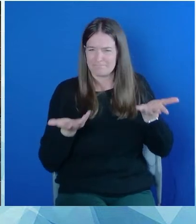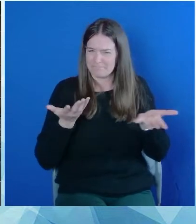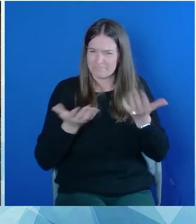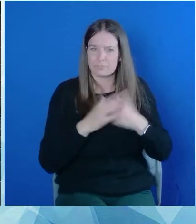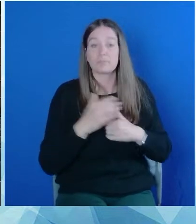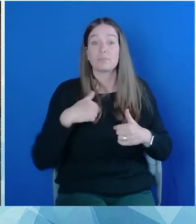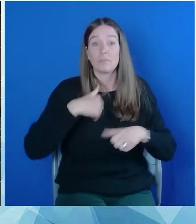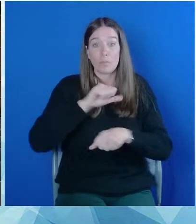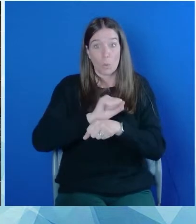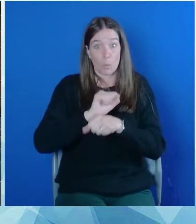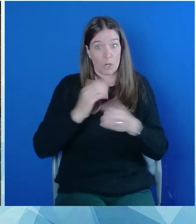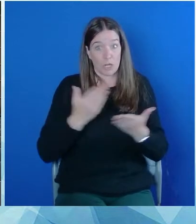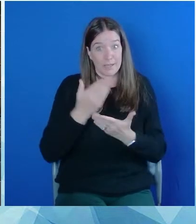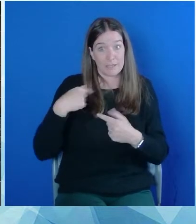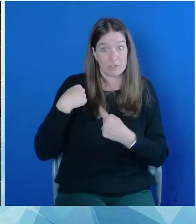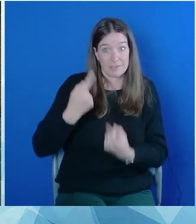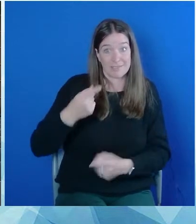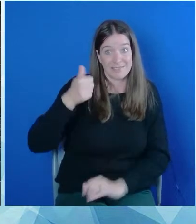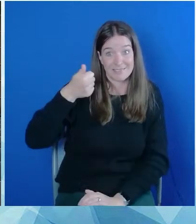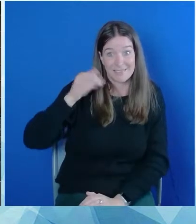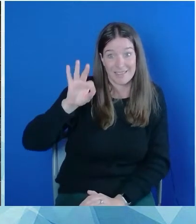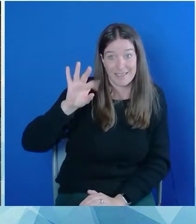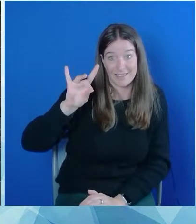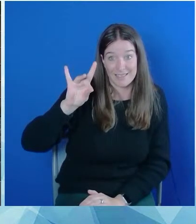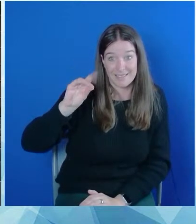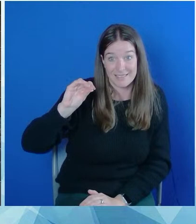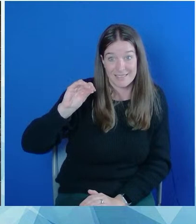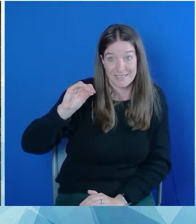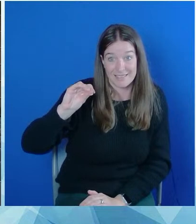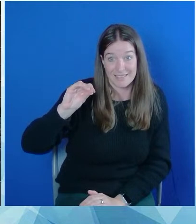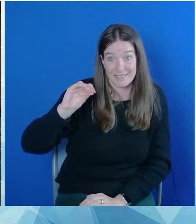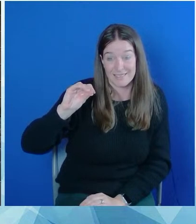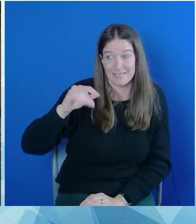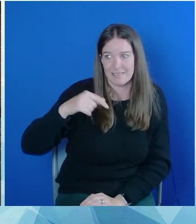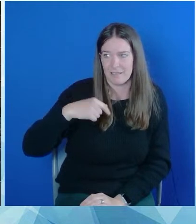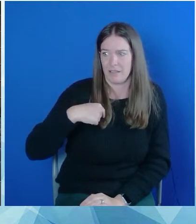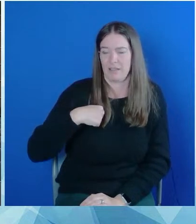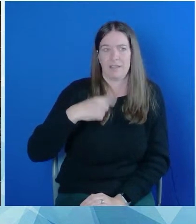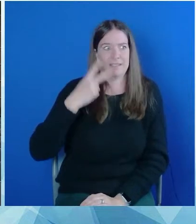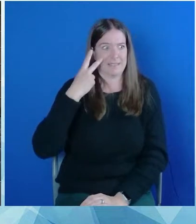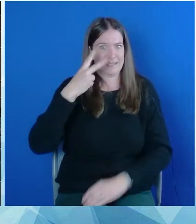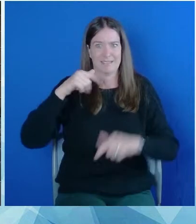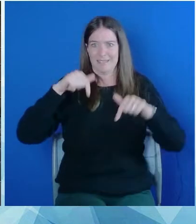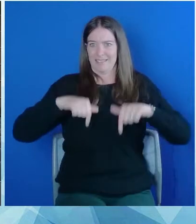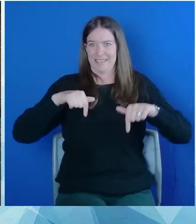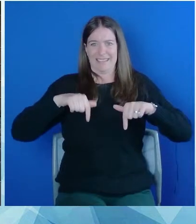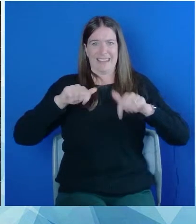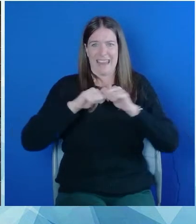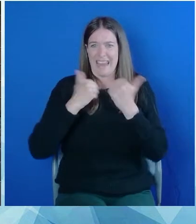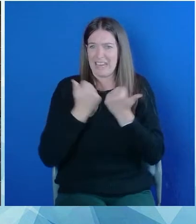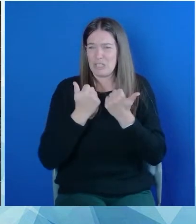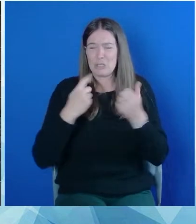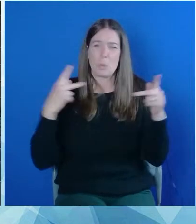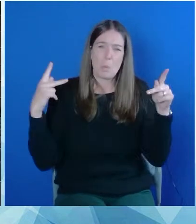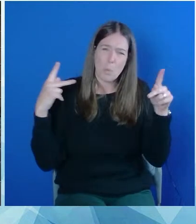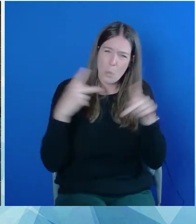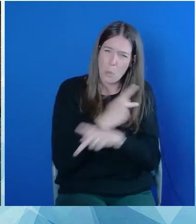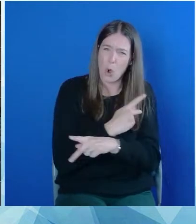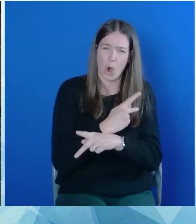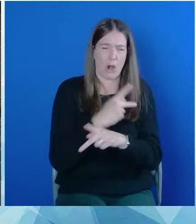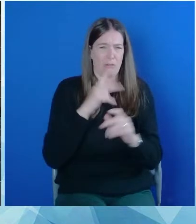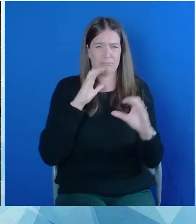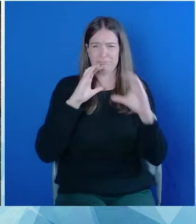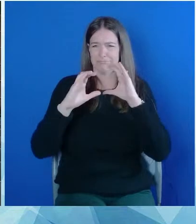since 1980. I have never seen the agency so fractured with such poor communication. And I